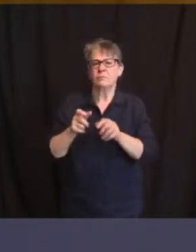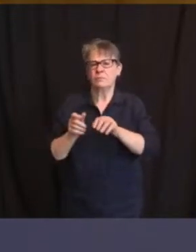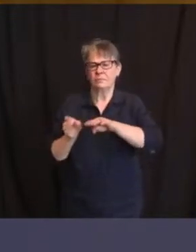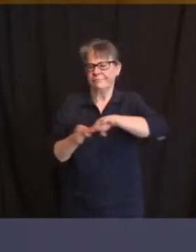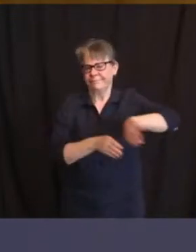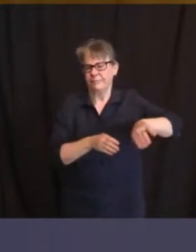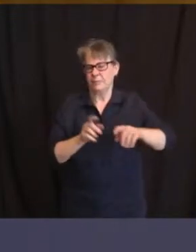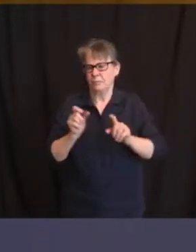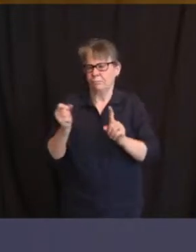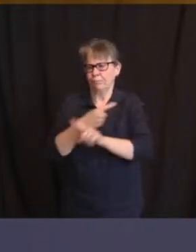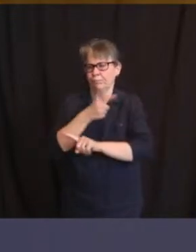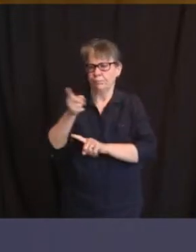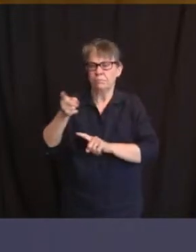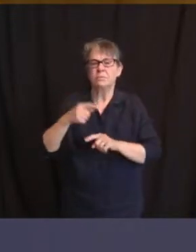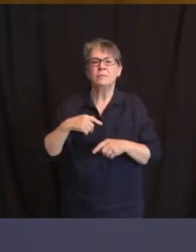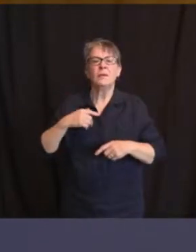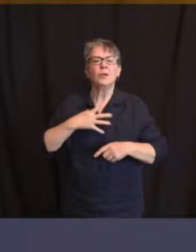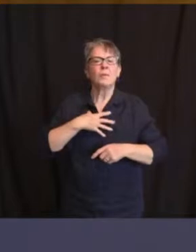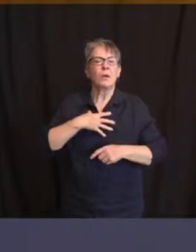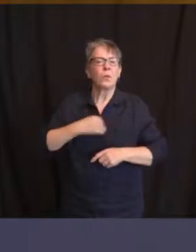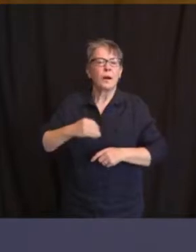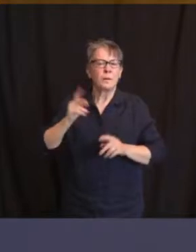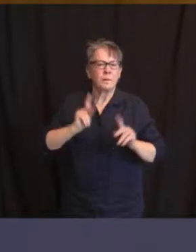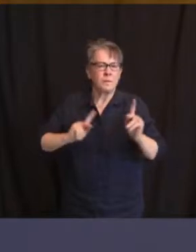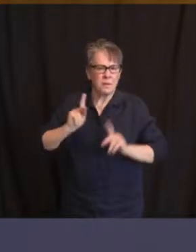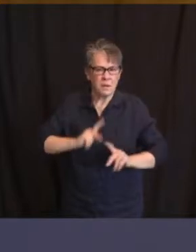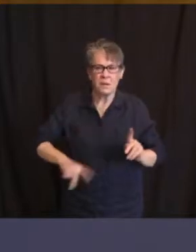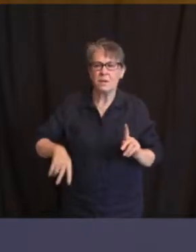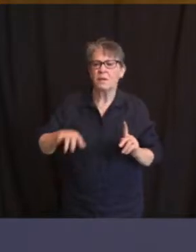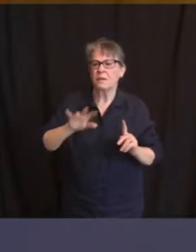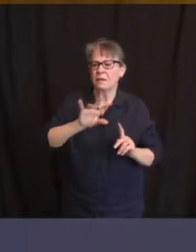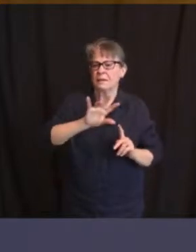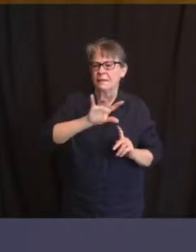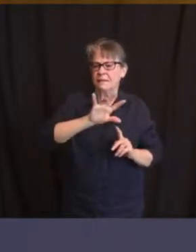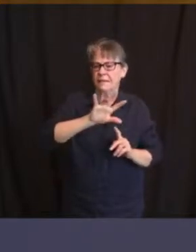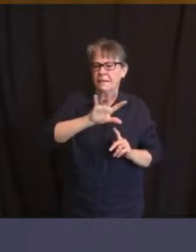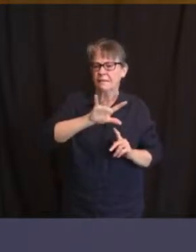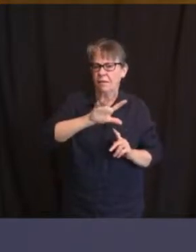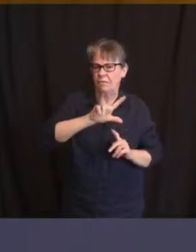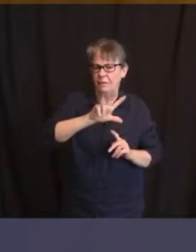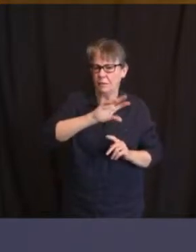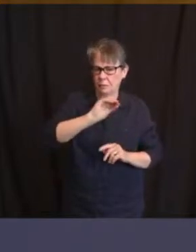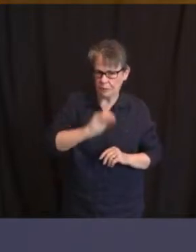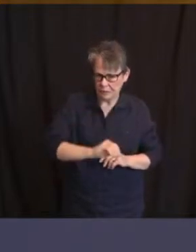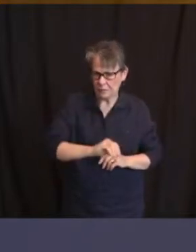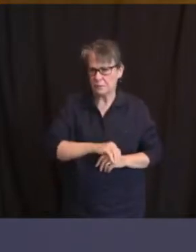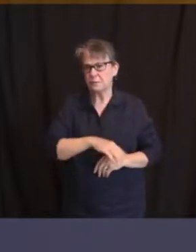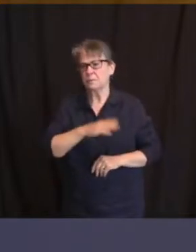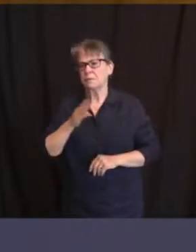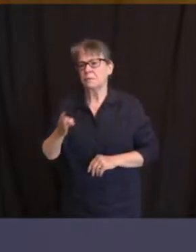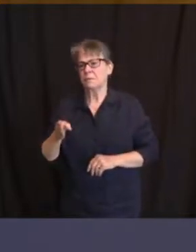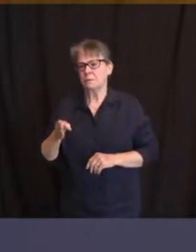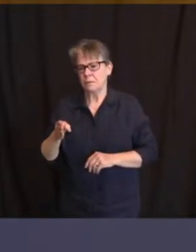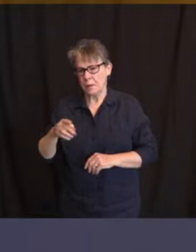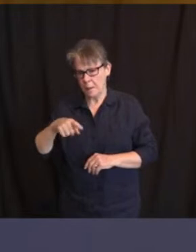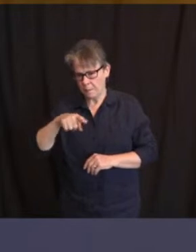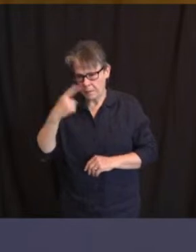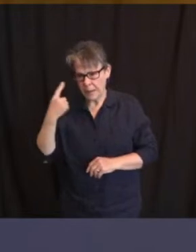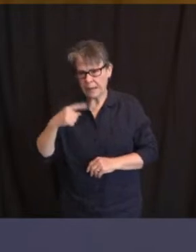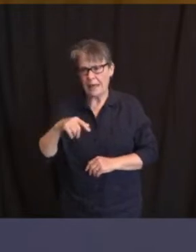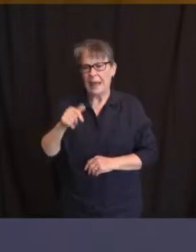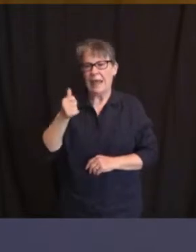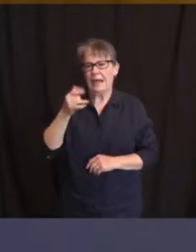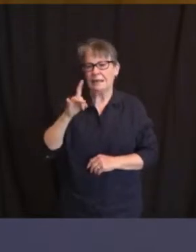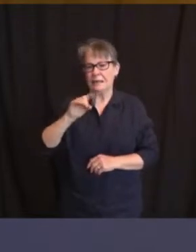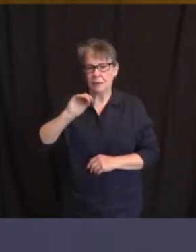53.5, black 18.6, Hispanic 19, Asian 5.4, other